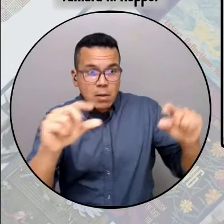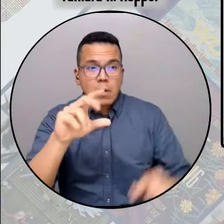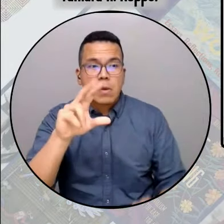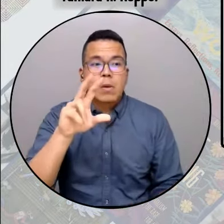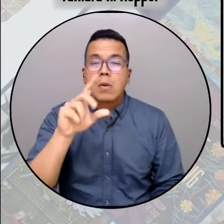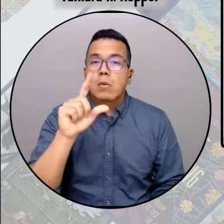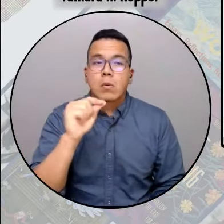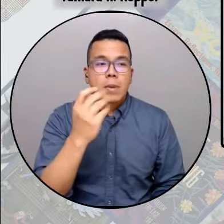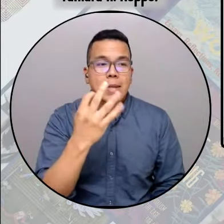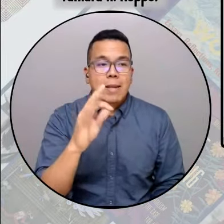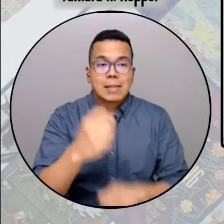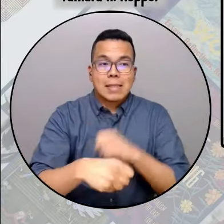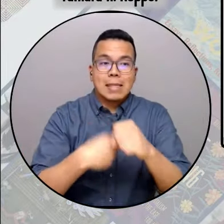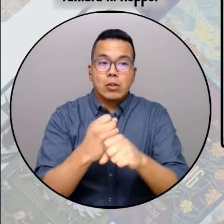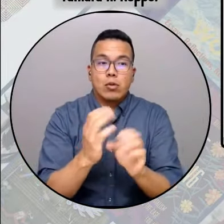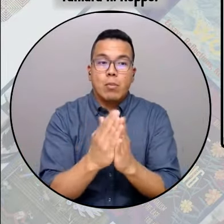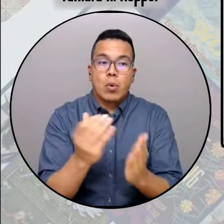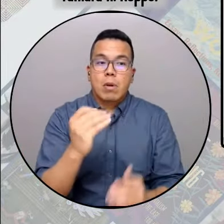Statistics.